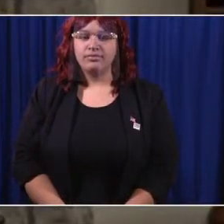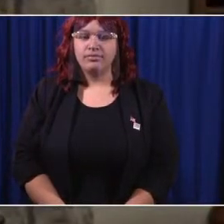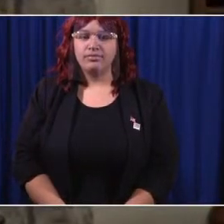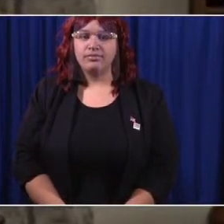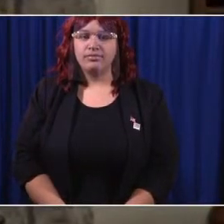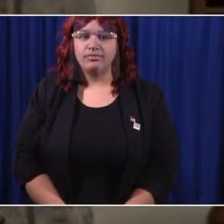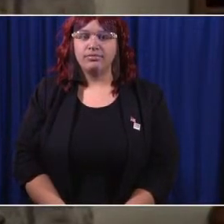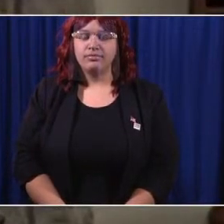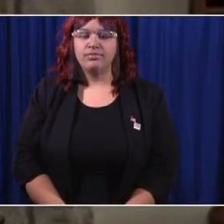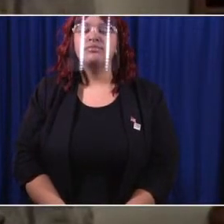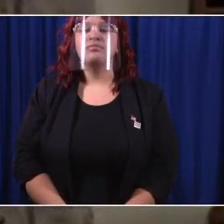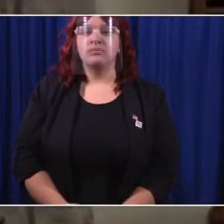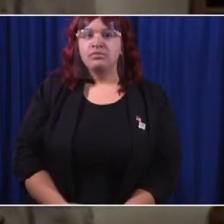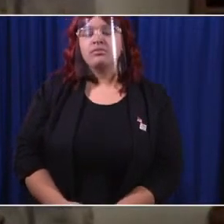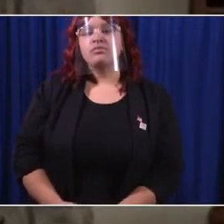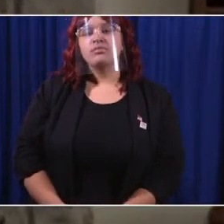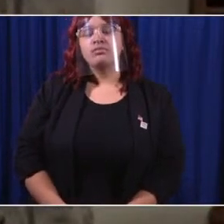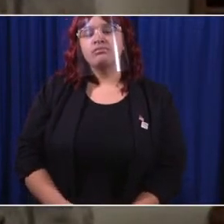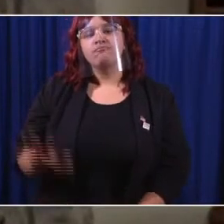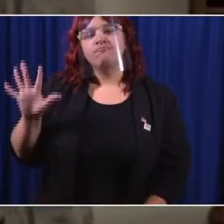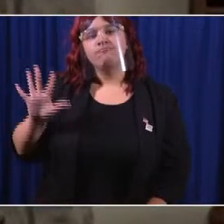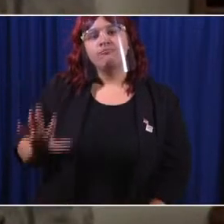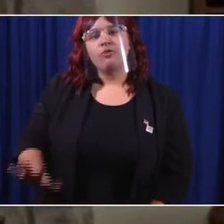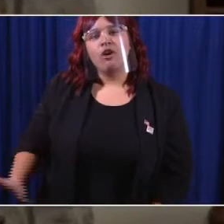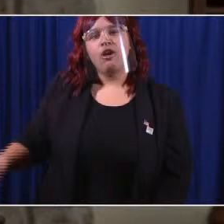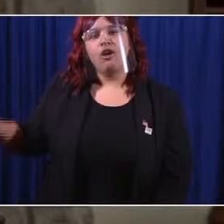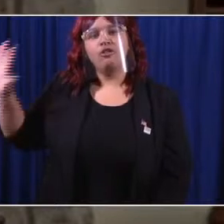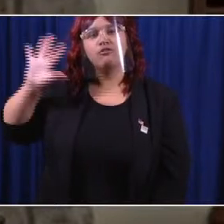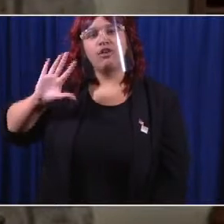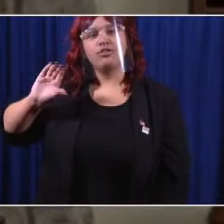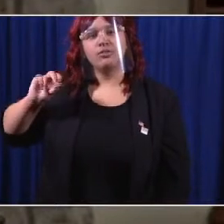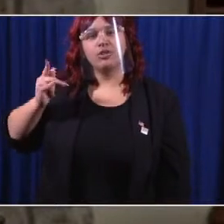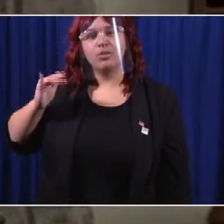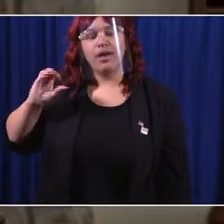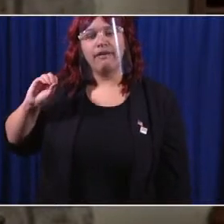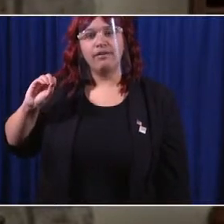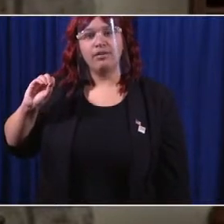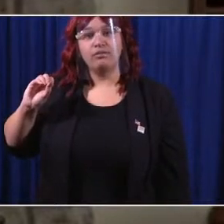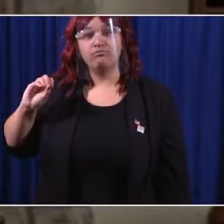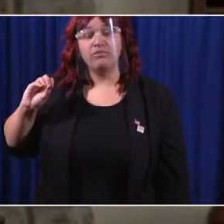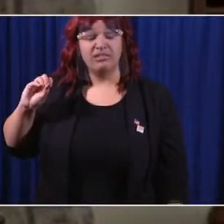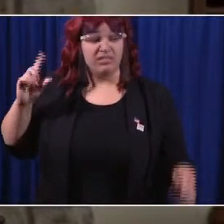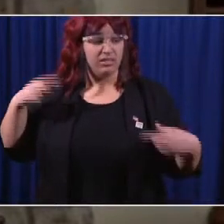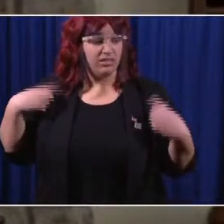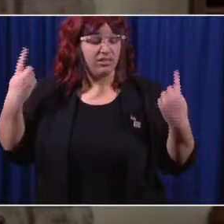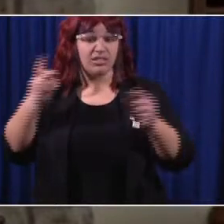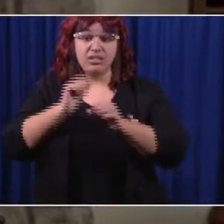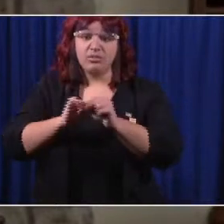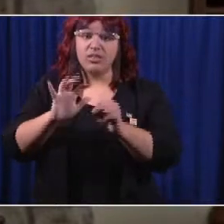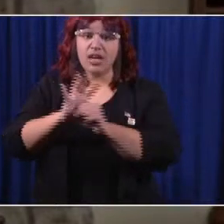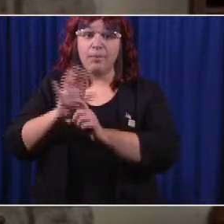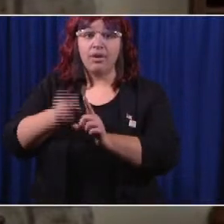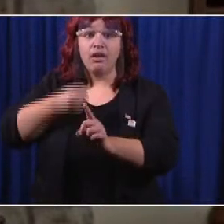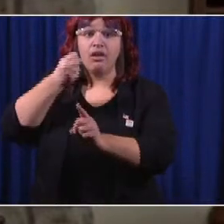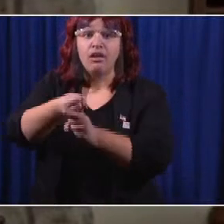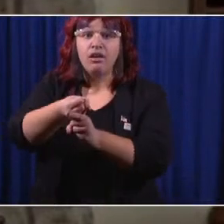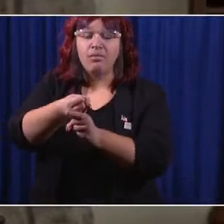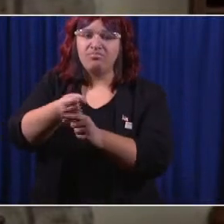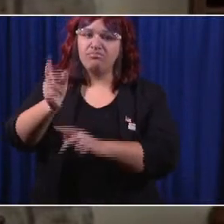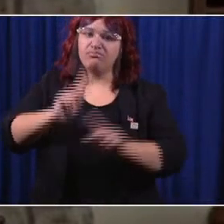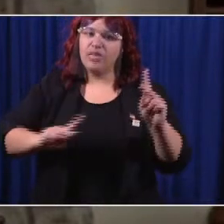A number of people across Ohio have been able to work from home since the pandemic because of this great